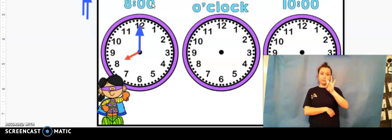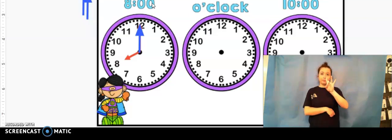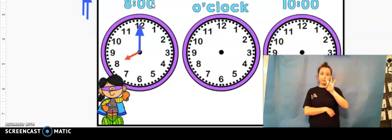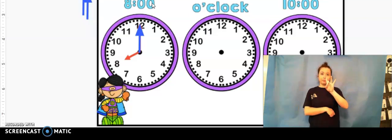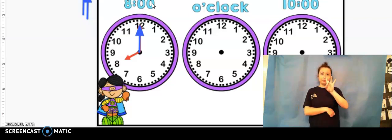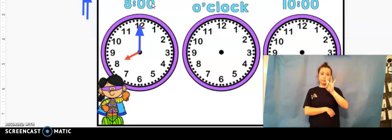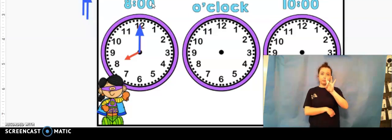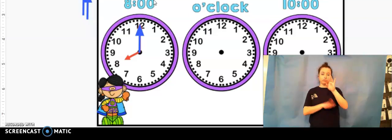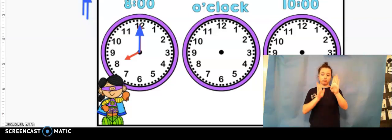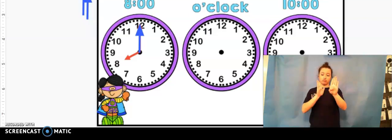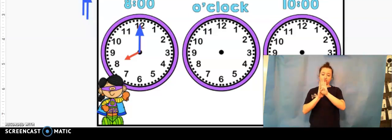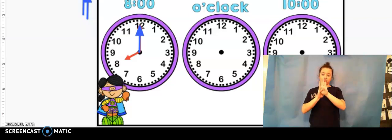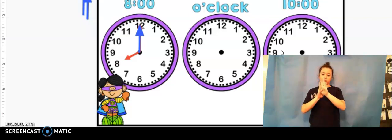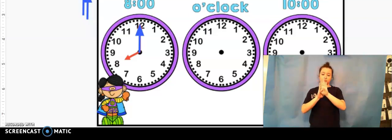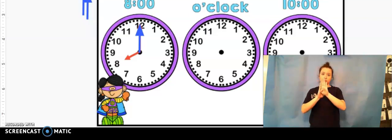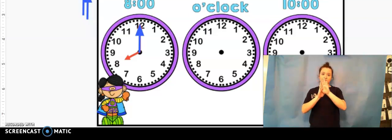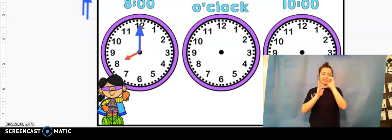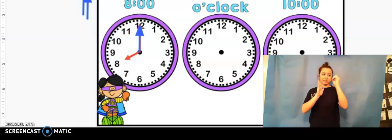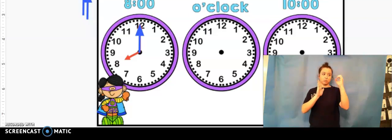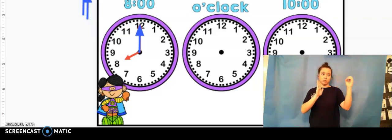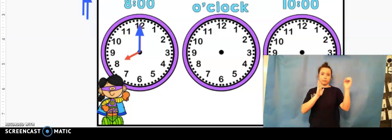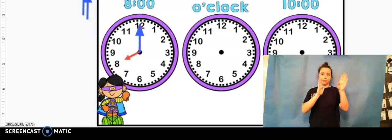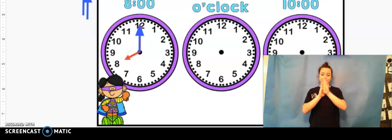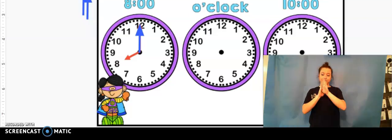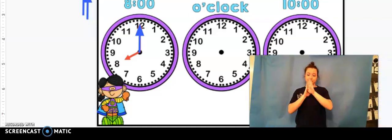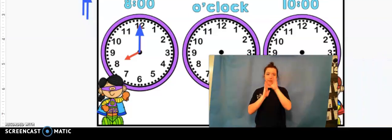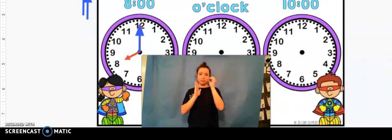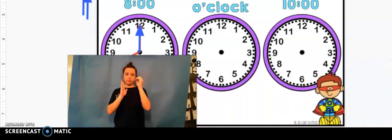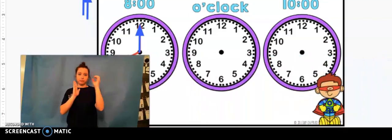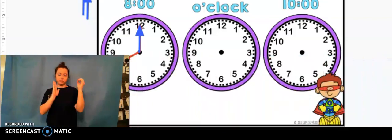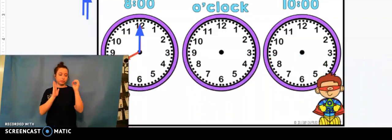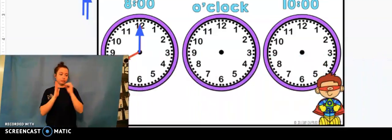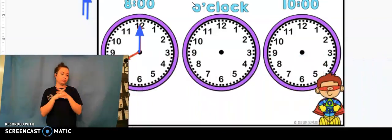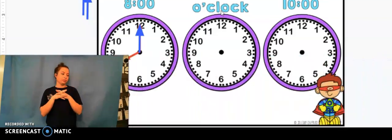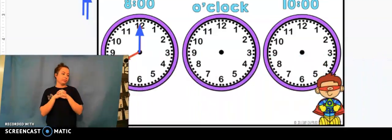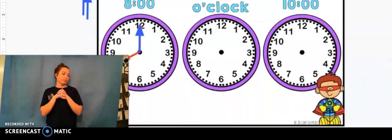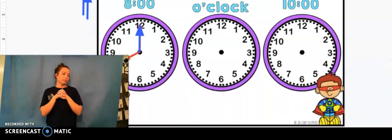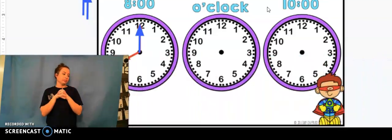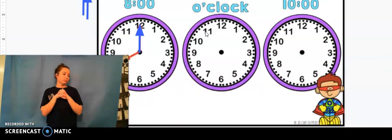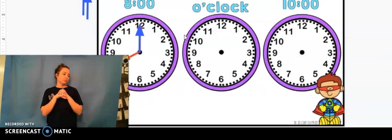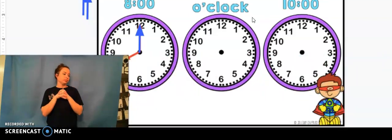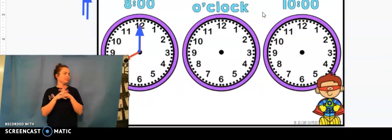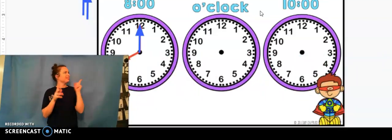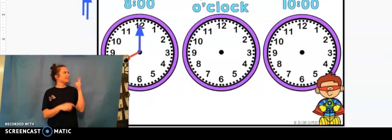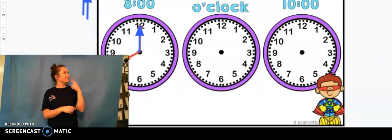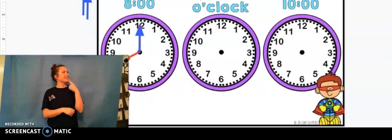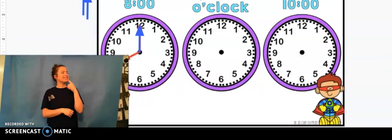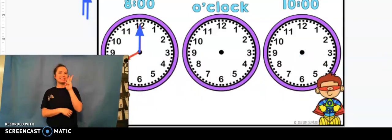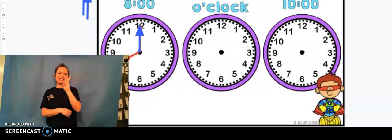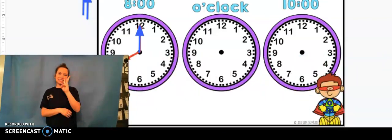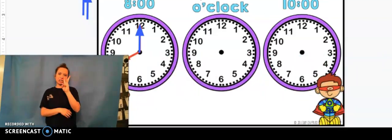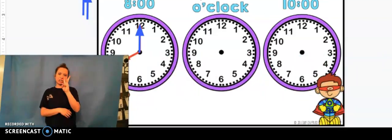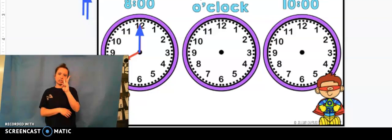minute hand goes straight up to the 12. So let's look at this next one. It says 6